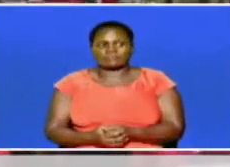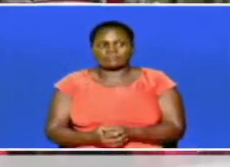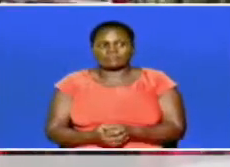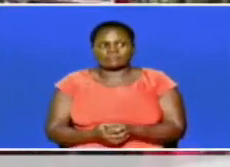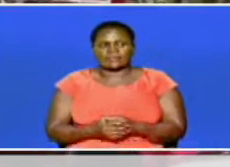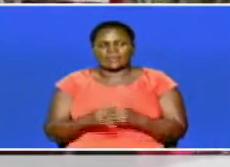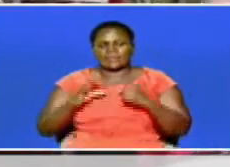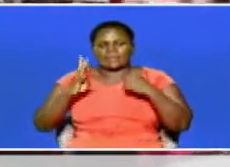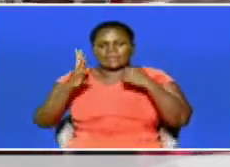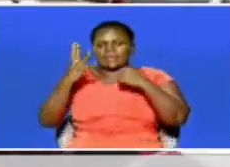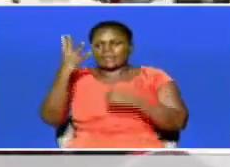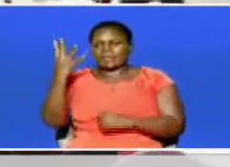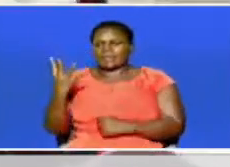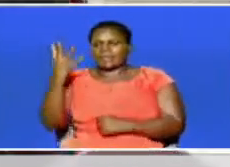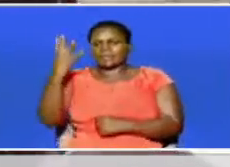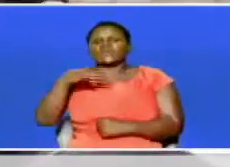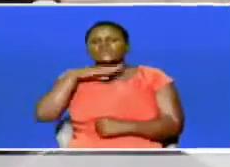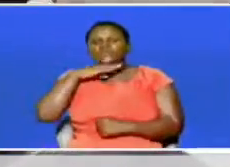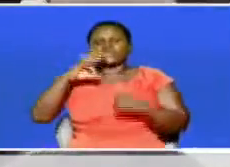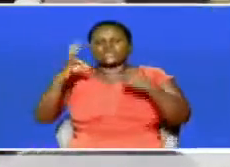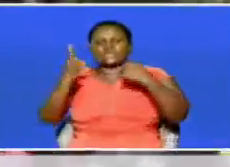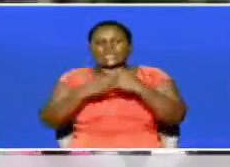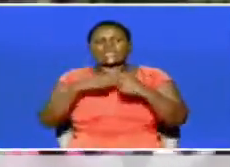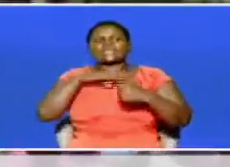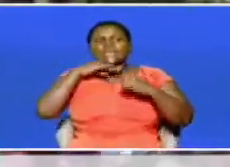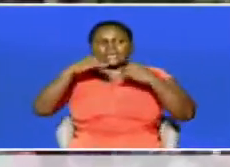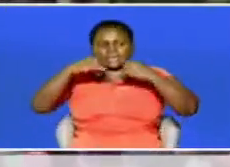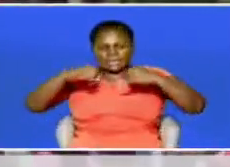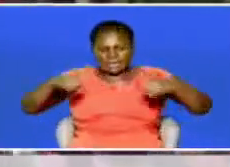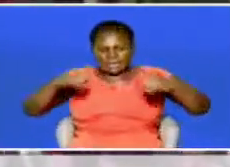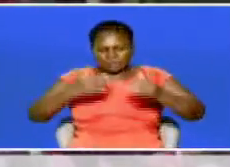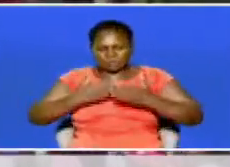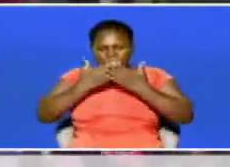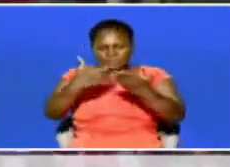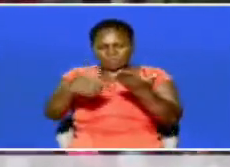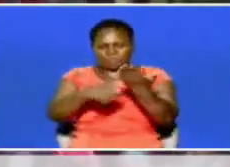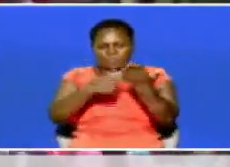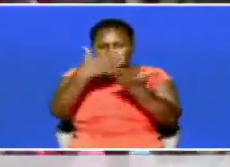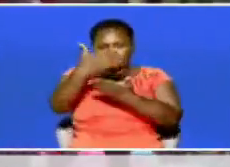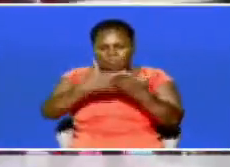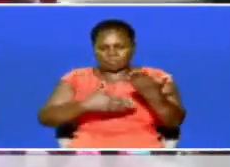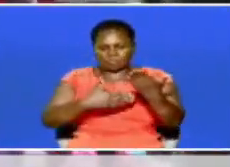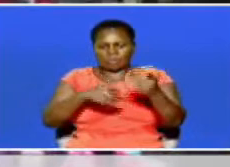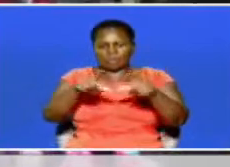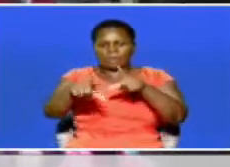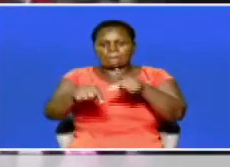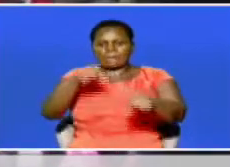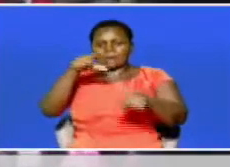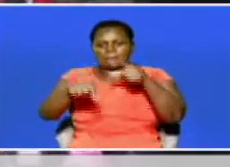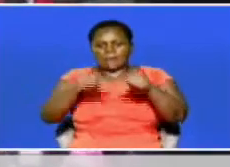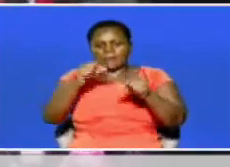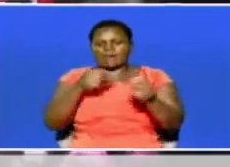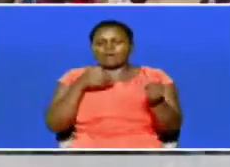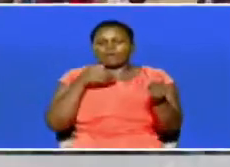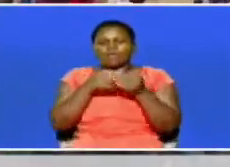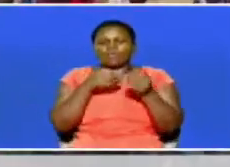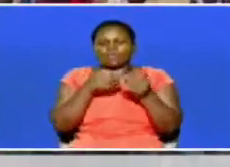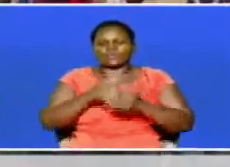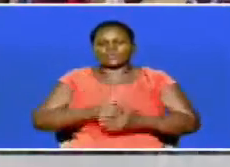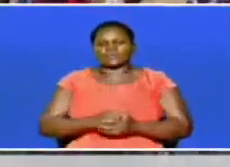With the April 28th deadline for political parties to submit a list of nominees for the August 9 polls fast